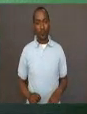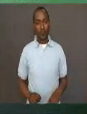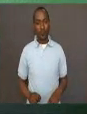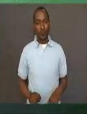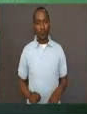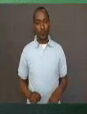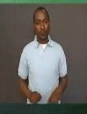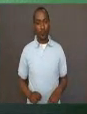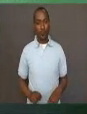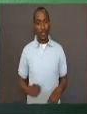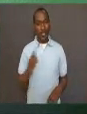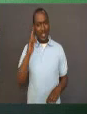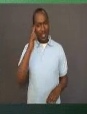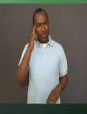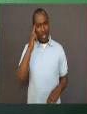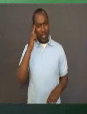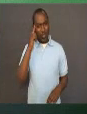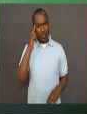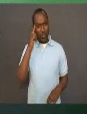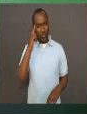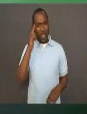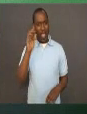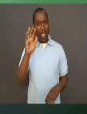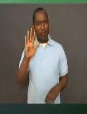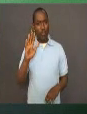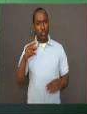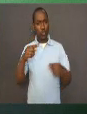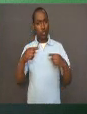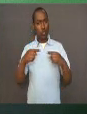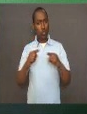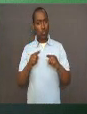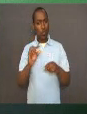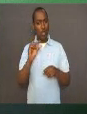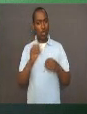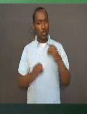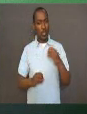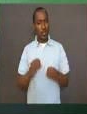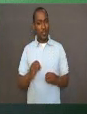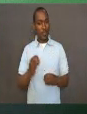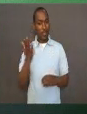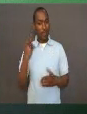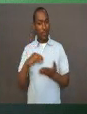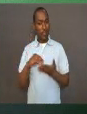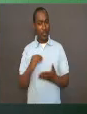Can you remember the names of the types of microorganisms I just